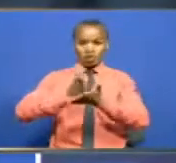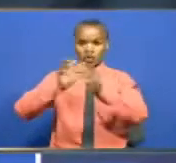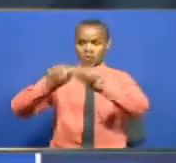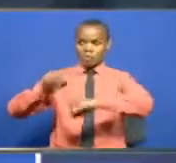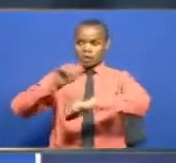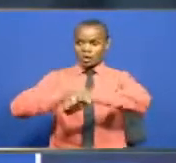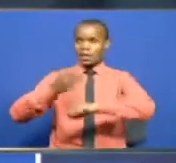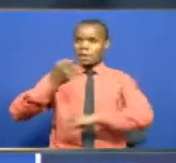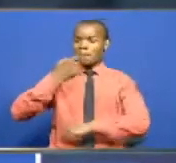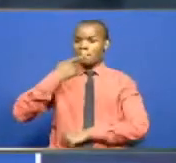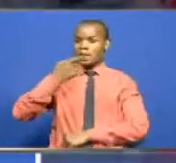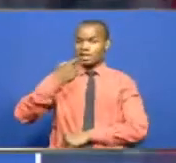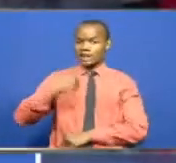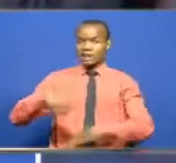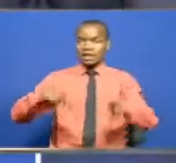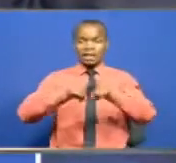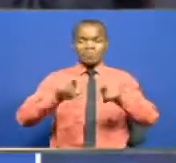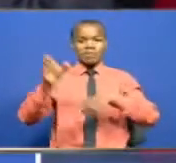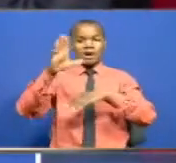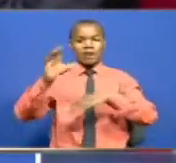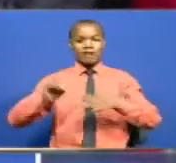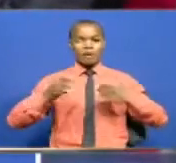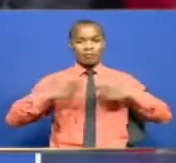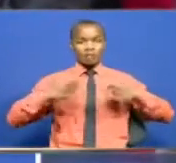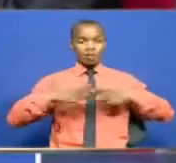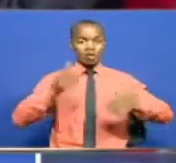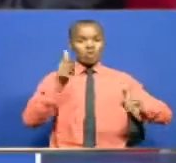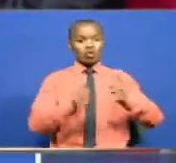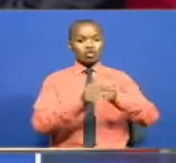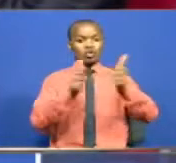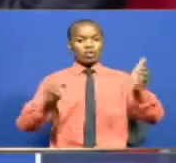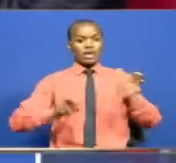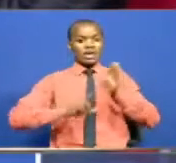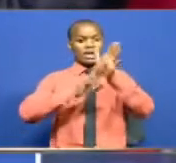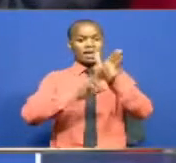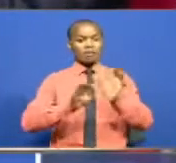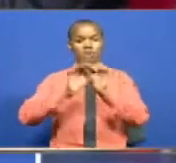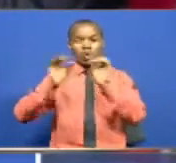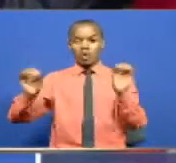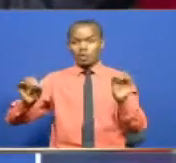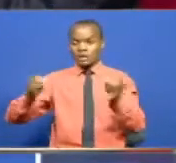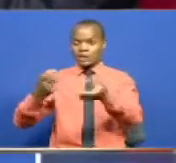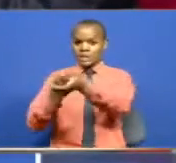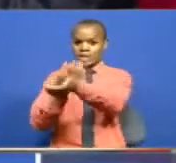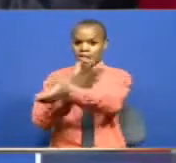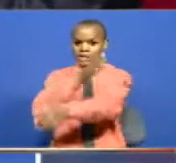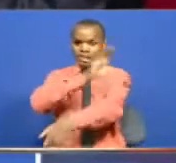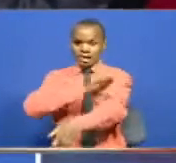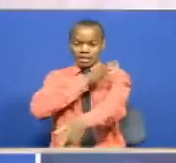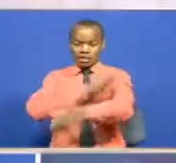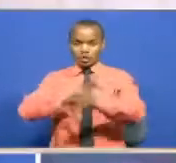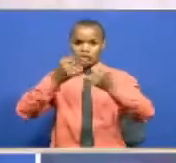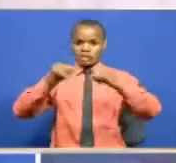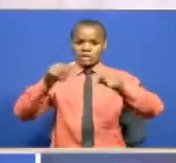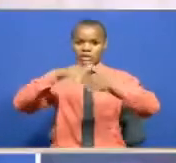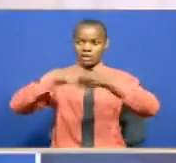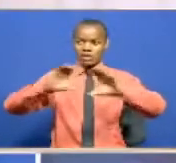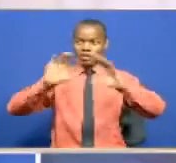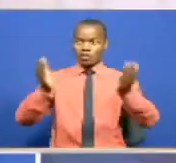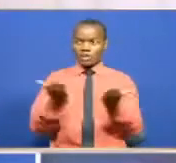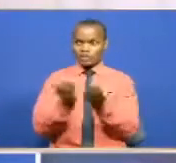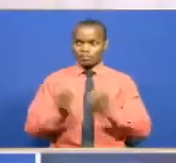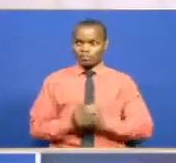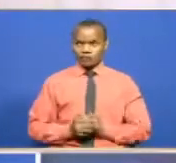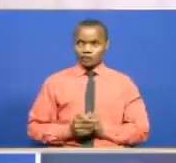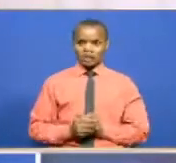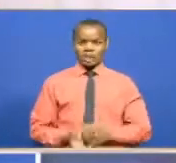developed, noting that the African population is not currently well represented in the cancer clinical trials globally. With a group of